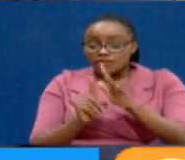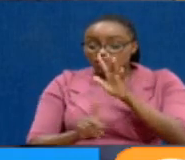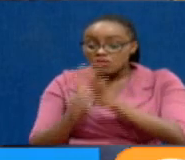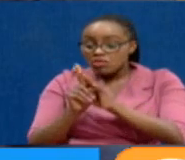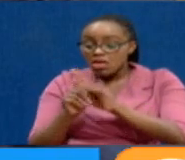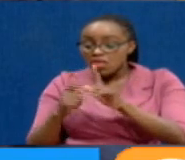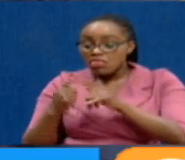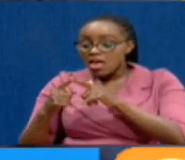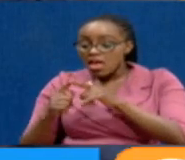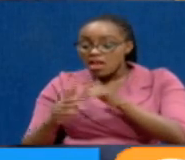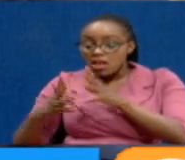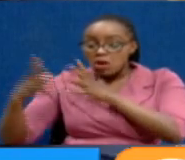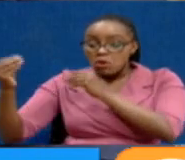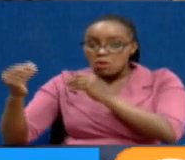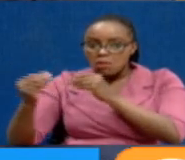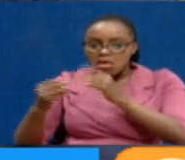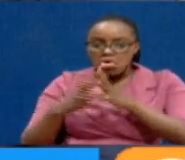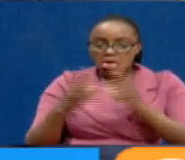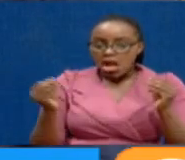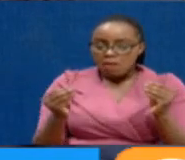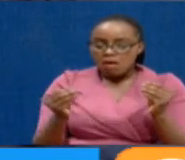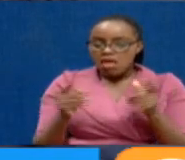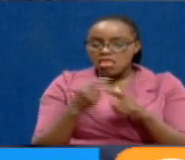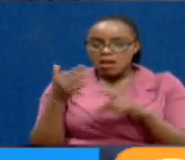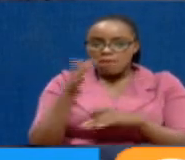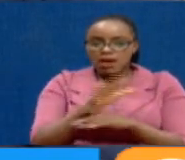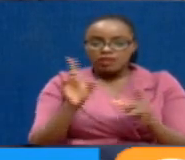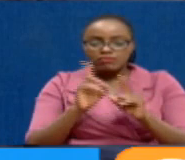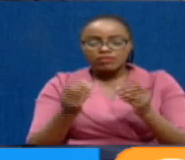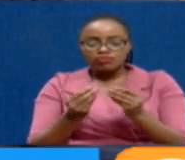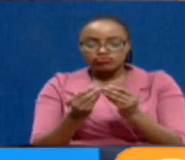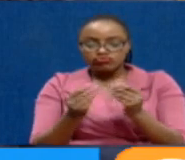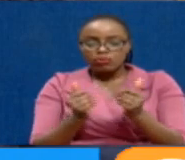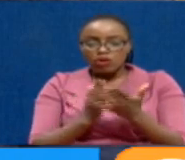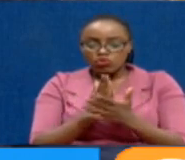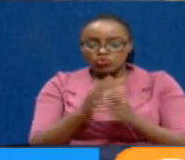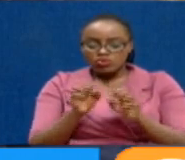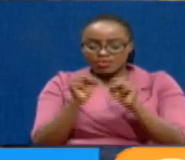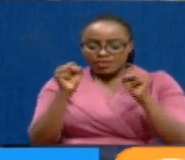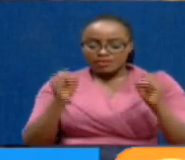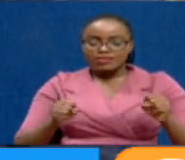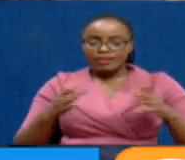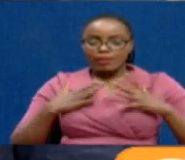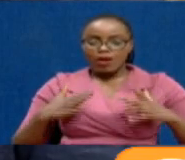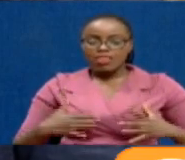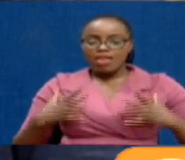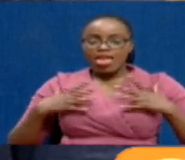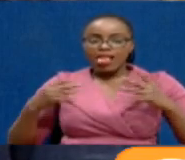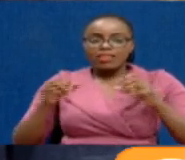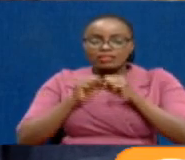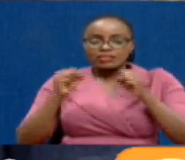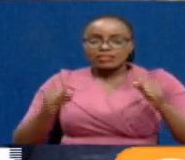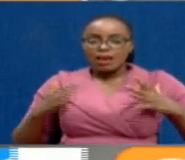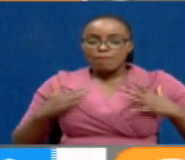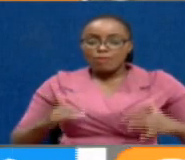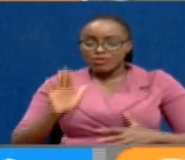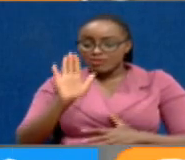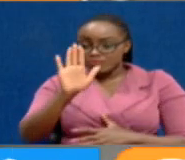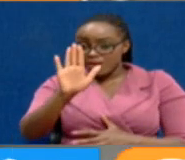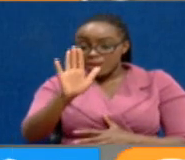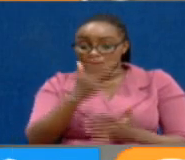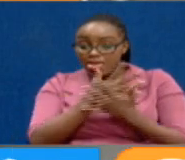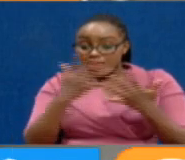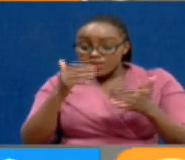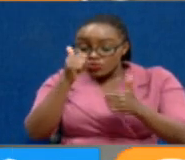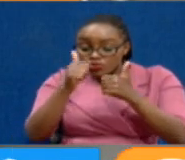in, and then walks out. It's actually killed by the immune system. So yeah. That it doesn't kill the person. Anything that is not part